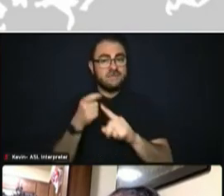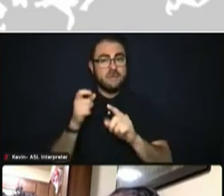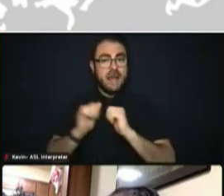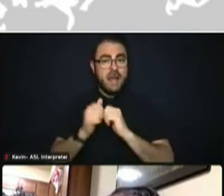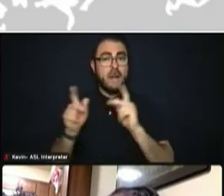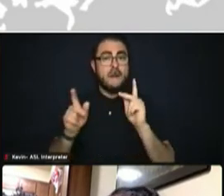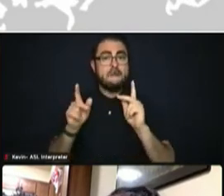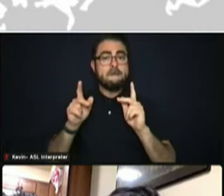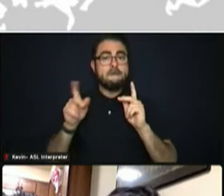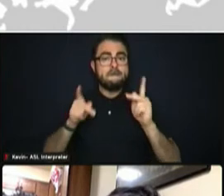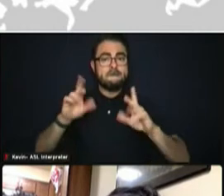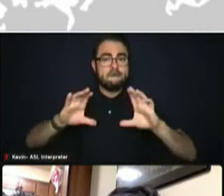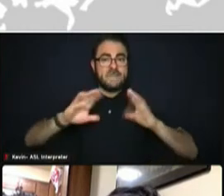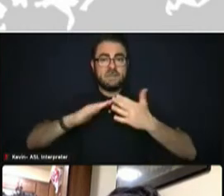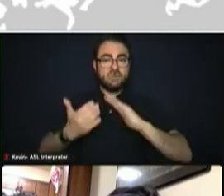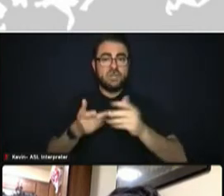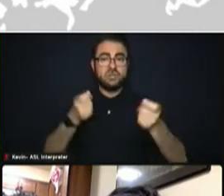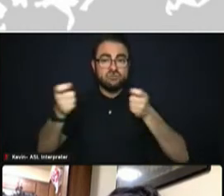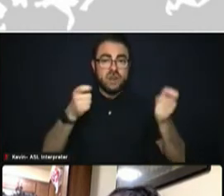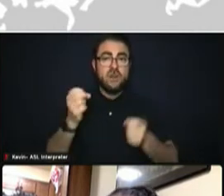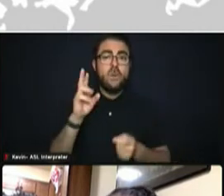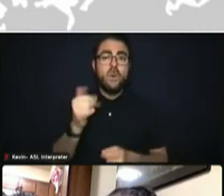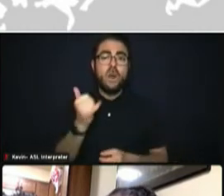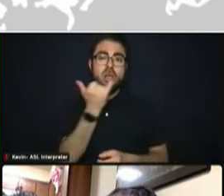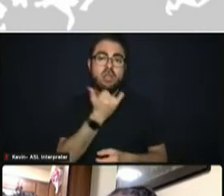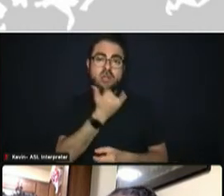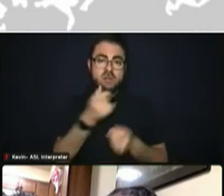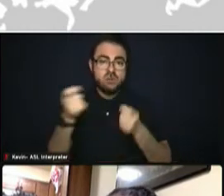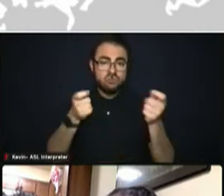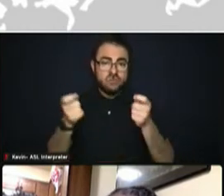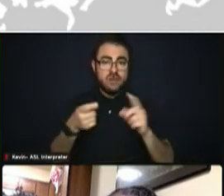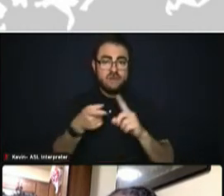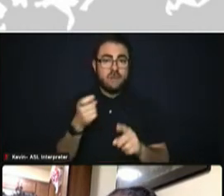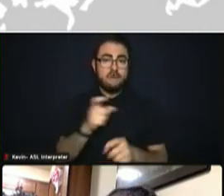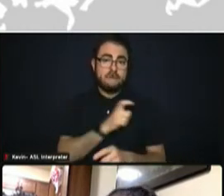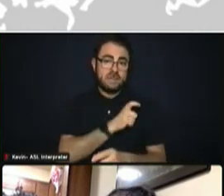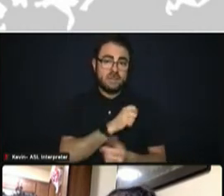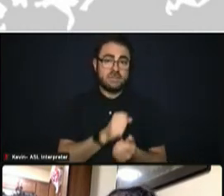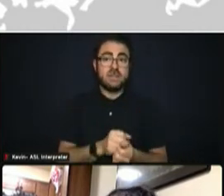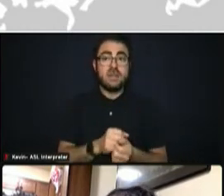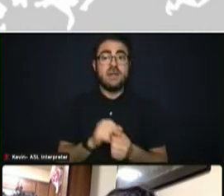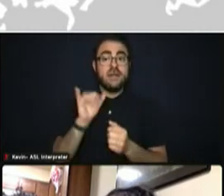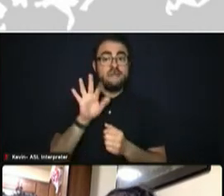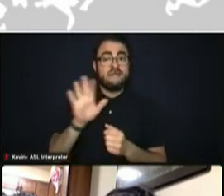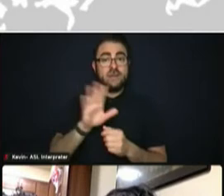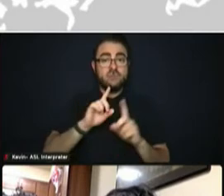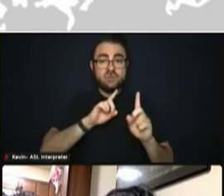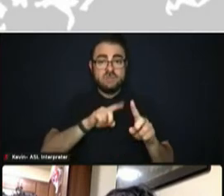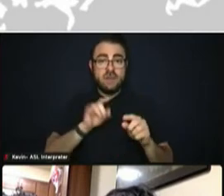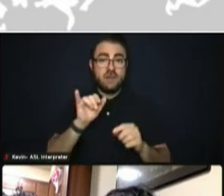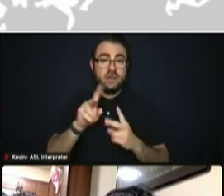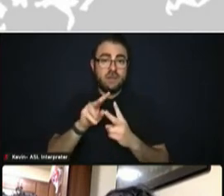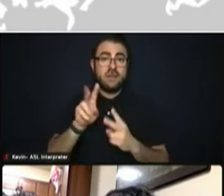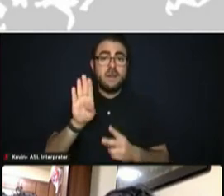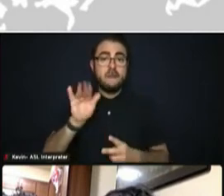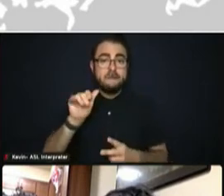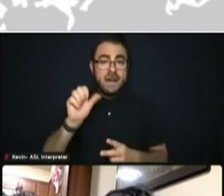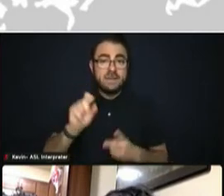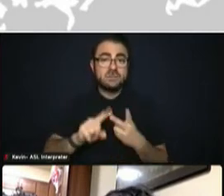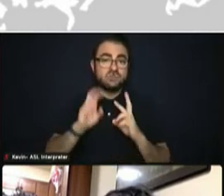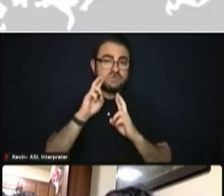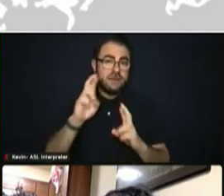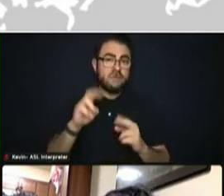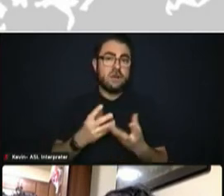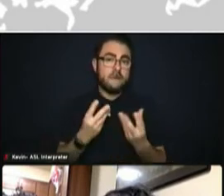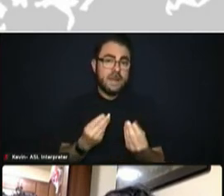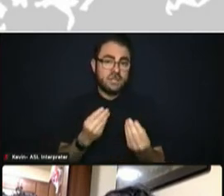the police, and whether police services are viewed as unbiased, respectful, and compassionate. More specifically, public